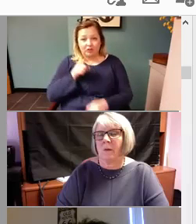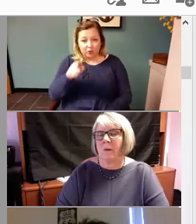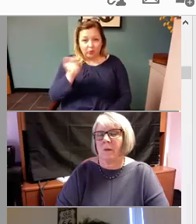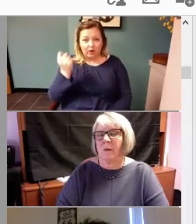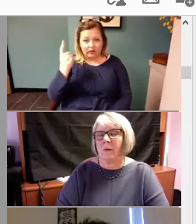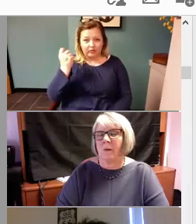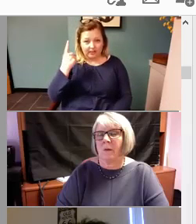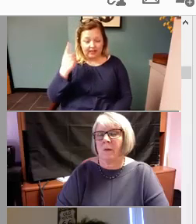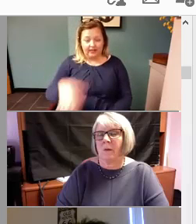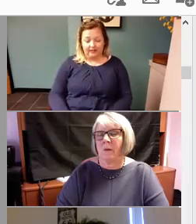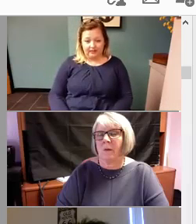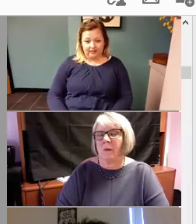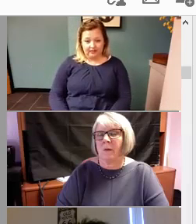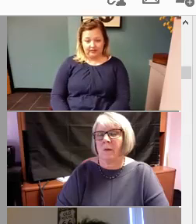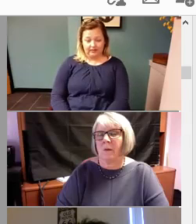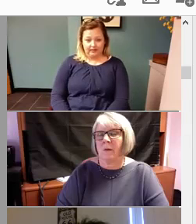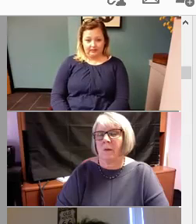Dijkstra algorithm.